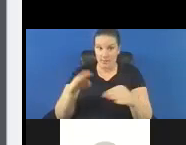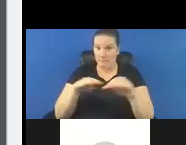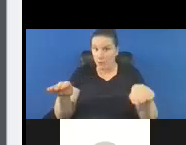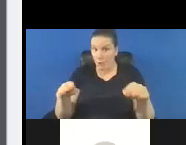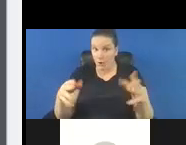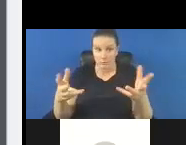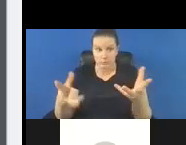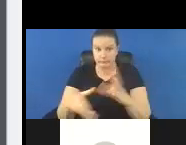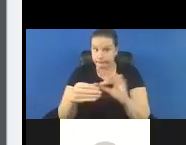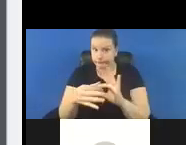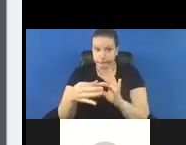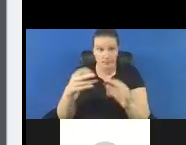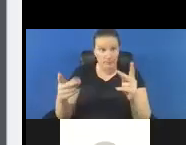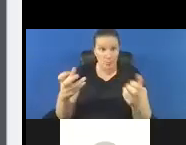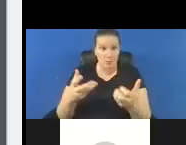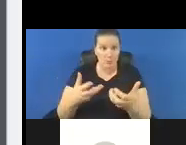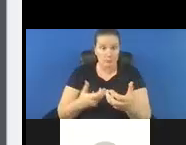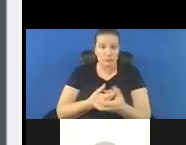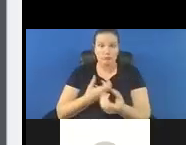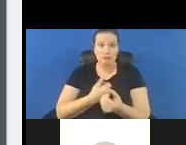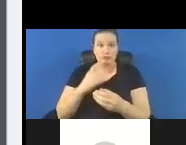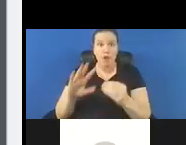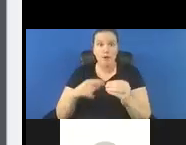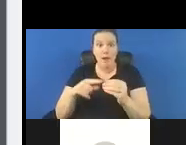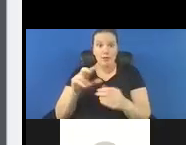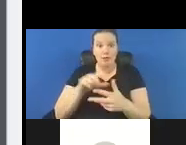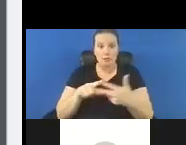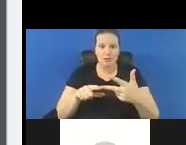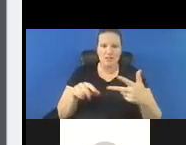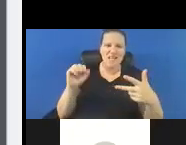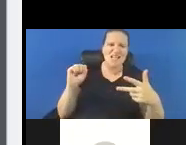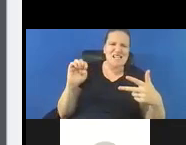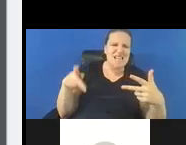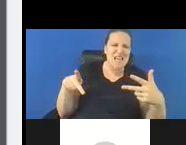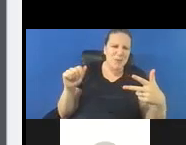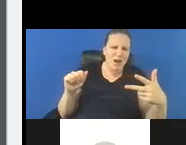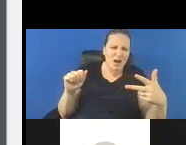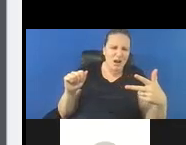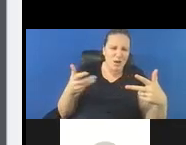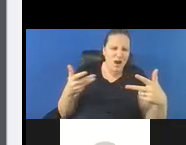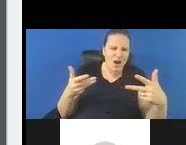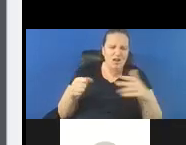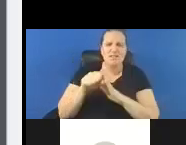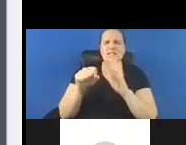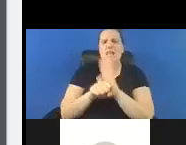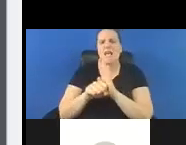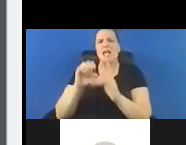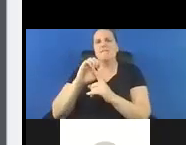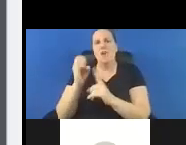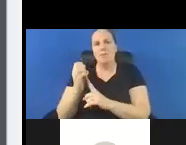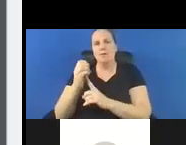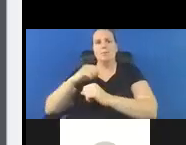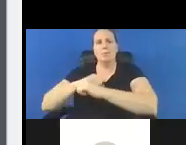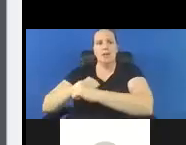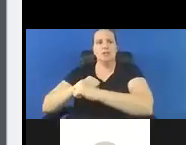weigh in on this? Any of these three? What is SEPA now? The State Environmental Protection Act. So it's